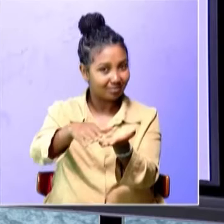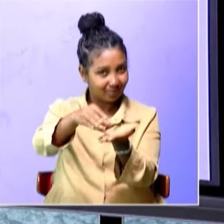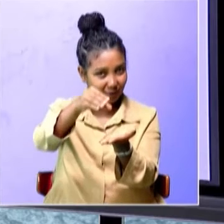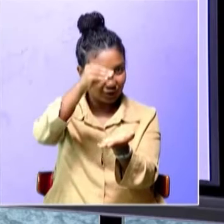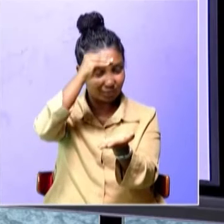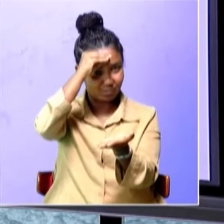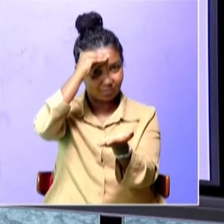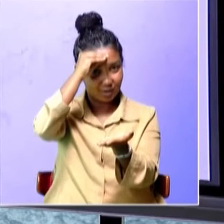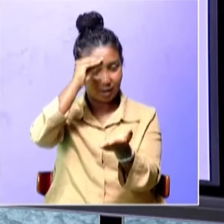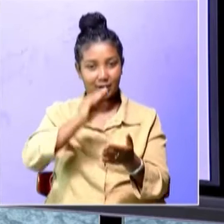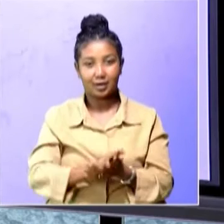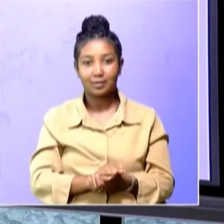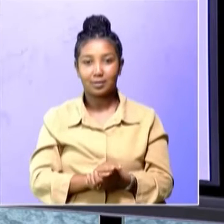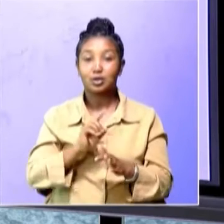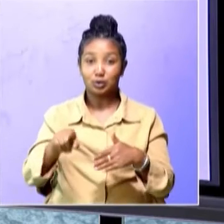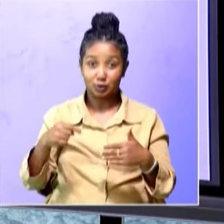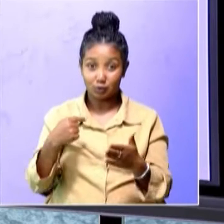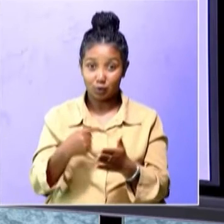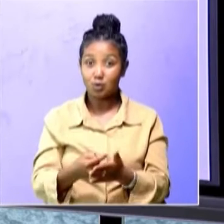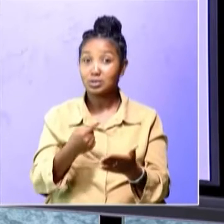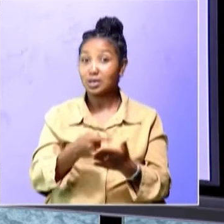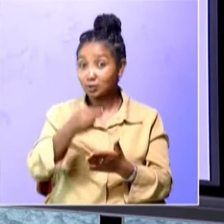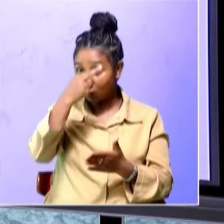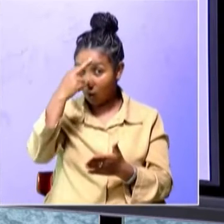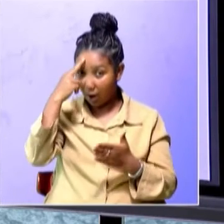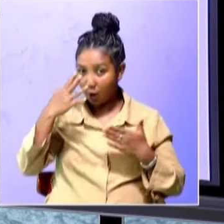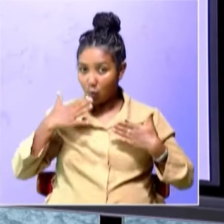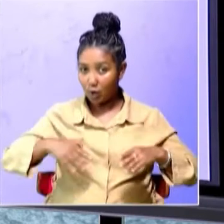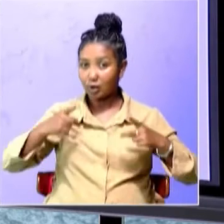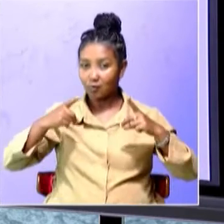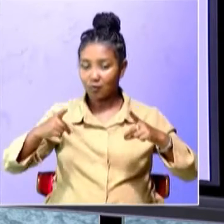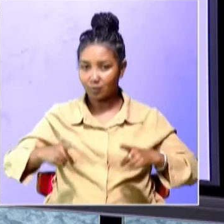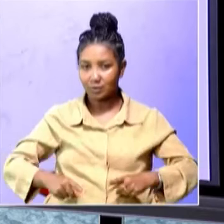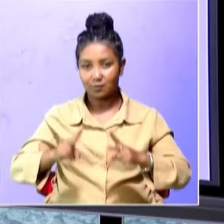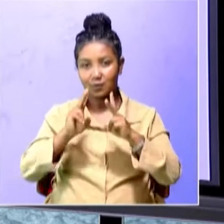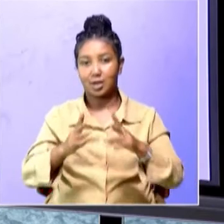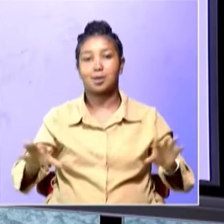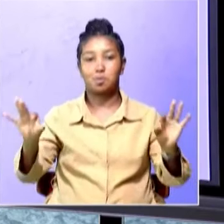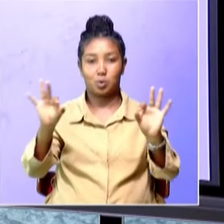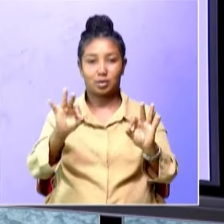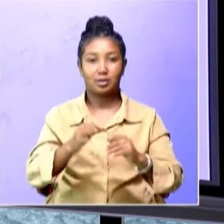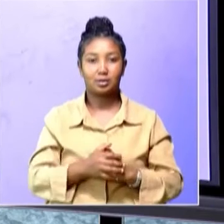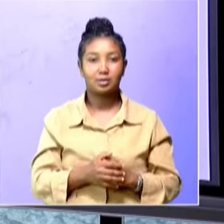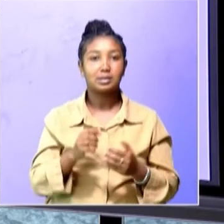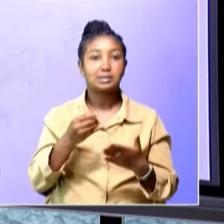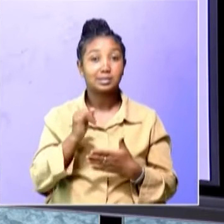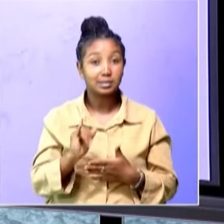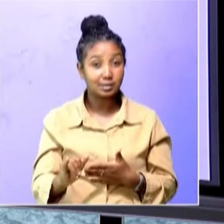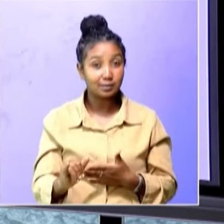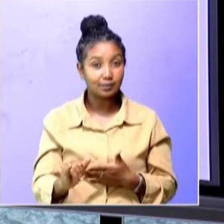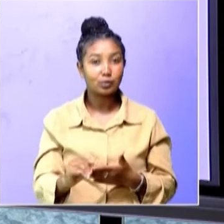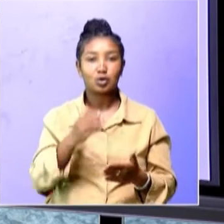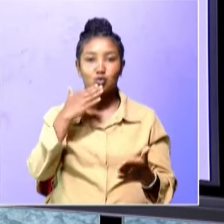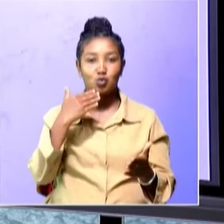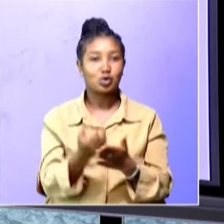on our learning. So that's why wearing a uniform is important. This is